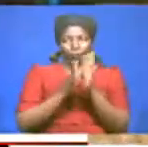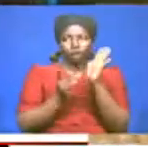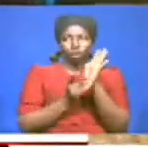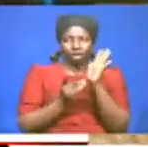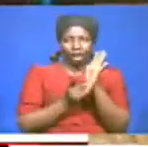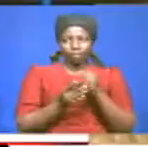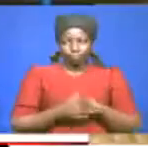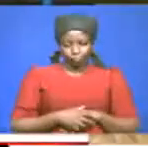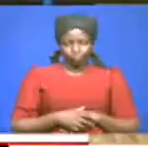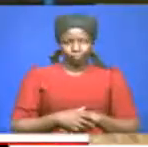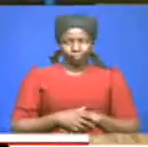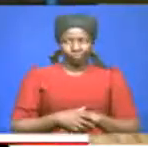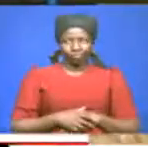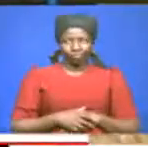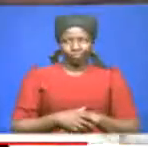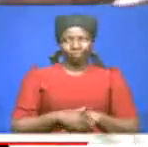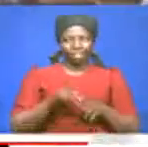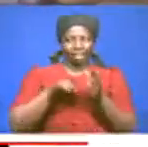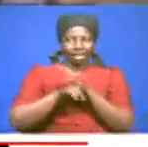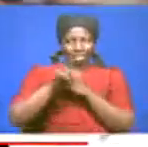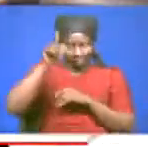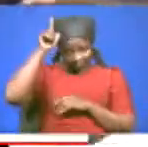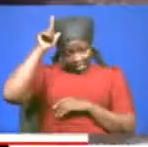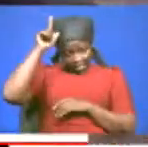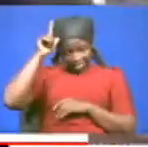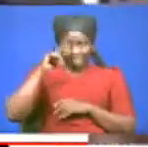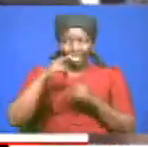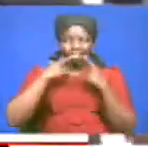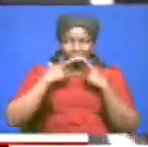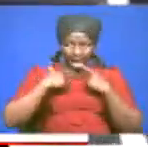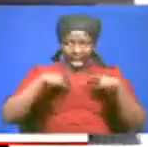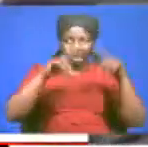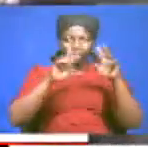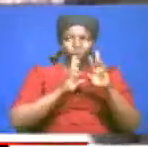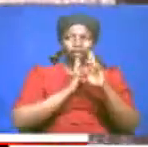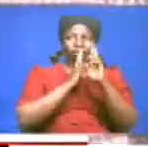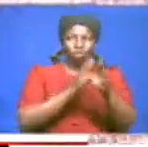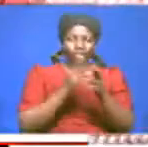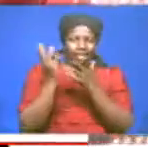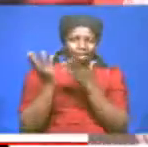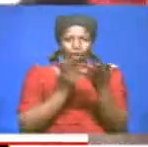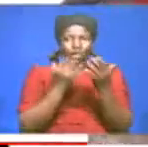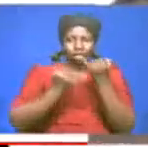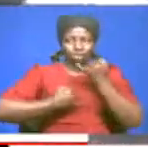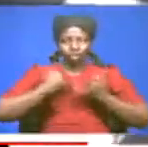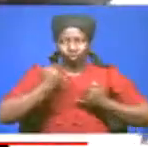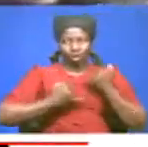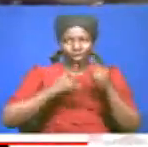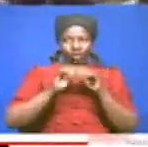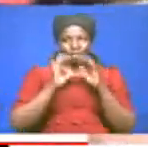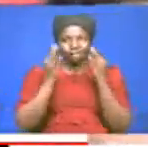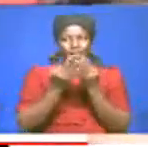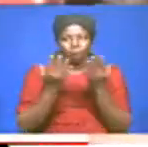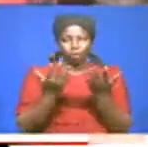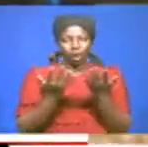Osingo Village in Sun East Sub-County, the announcement of the results brought some joy to the family who were mourning the death